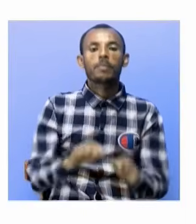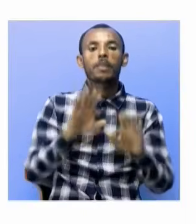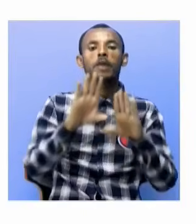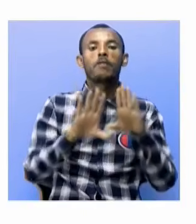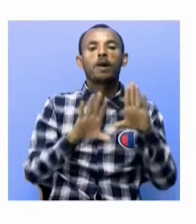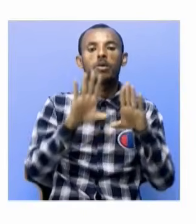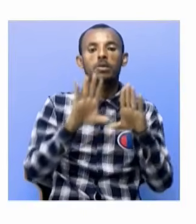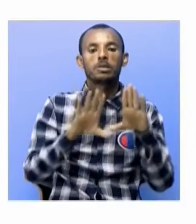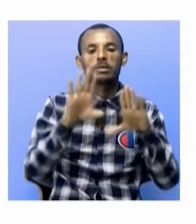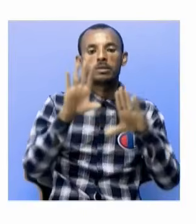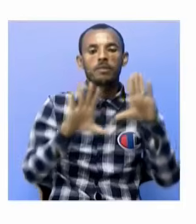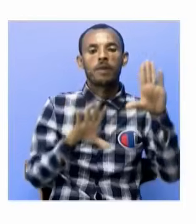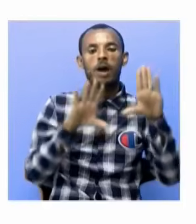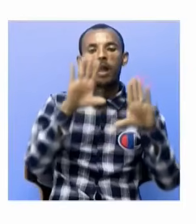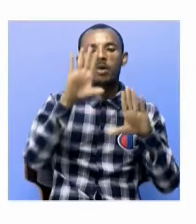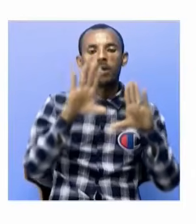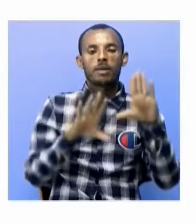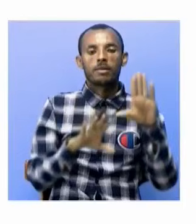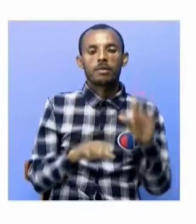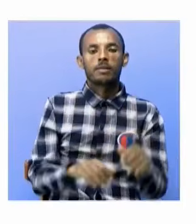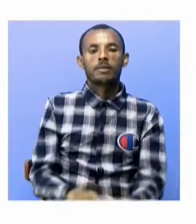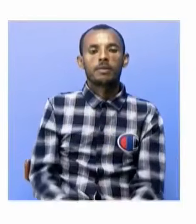Evaluate